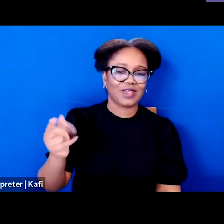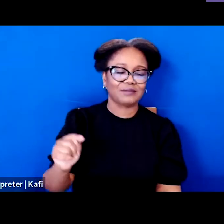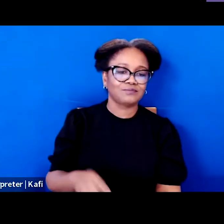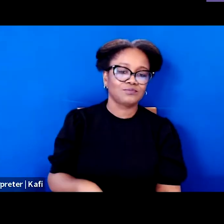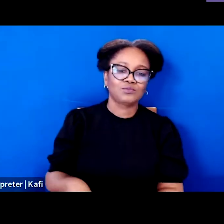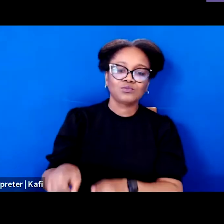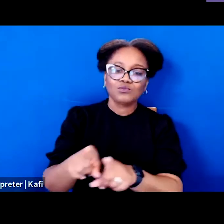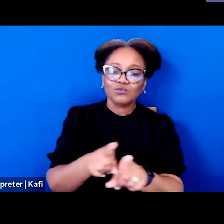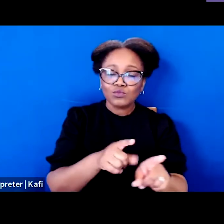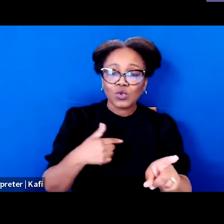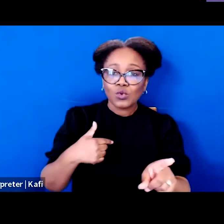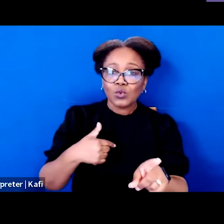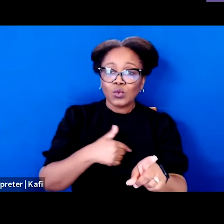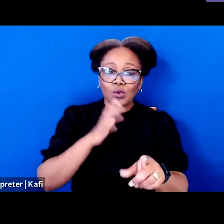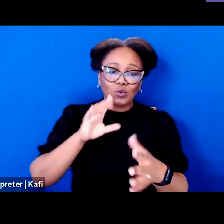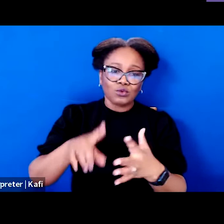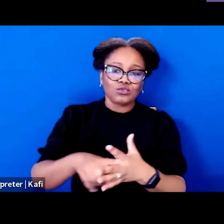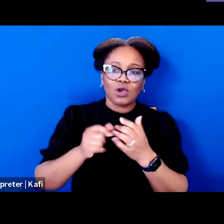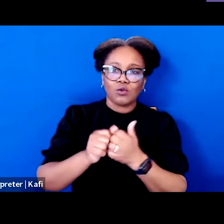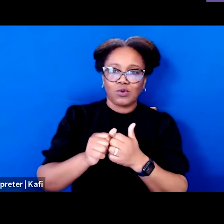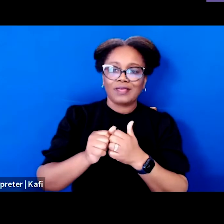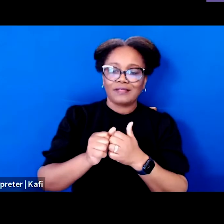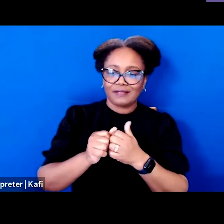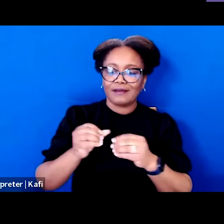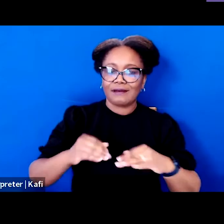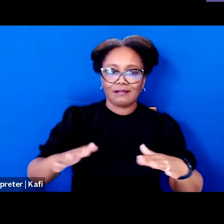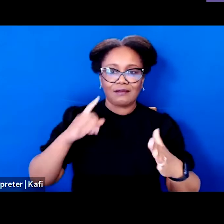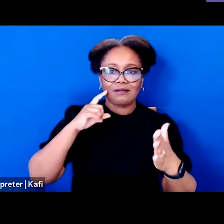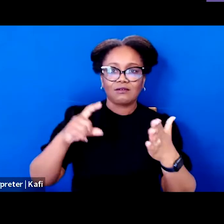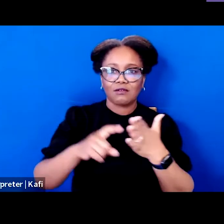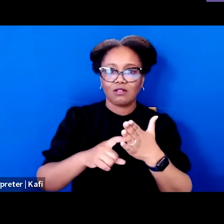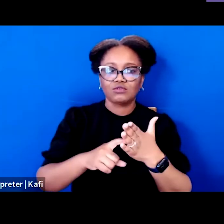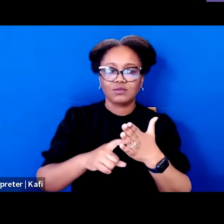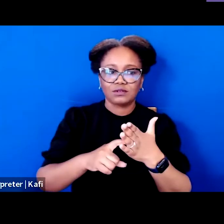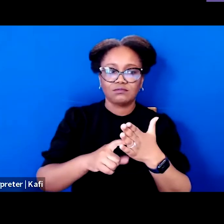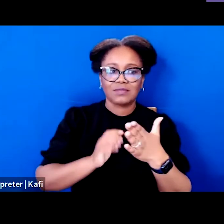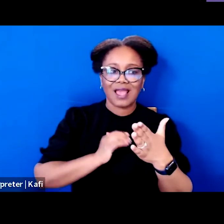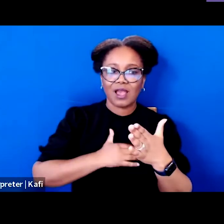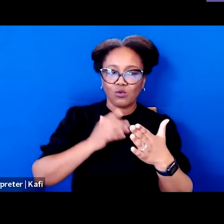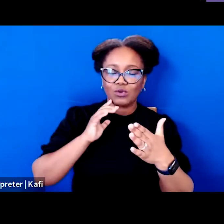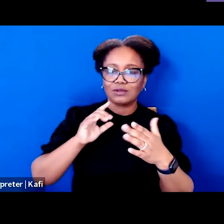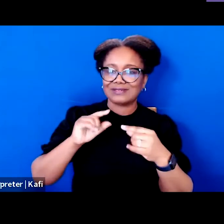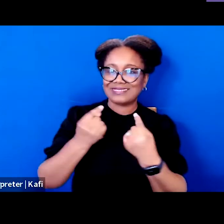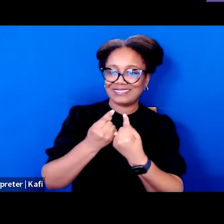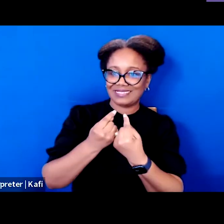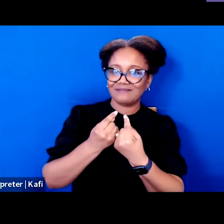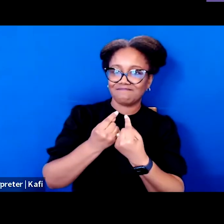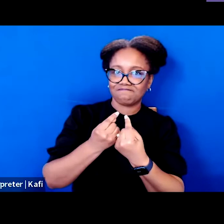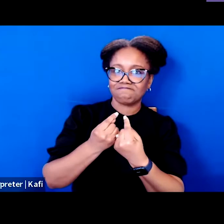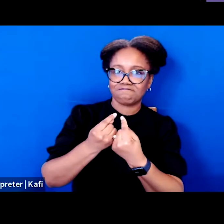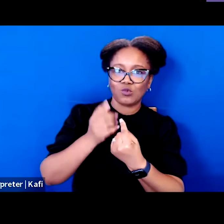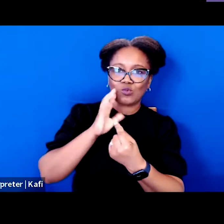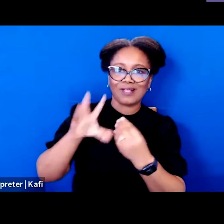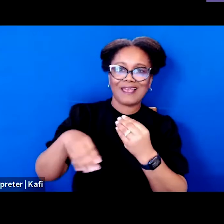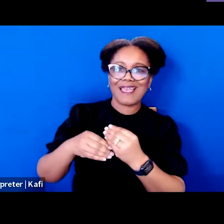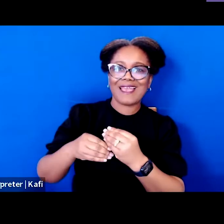team member is going to drop a link in the chat in which you can go to and check where you're currently at